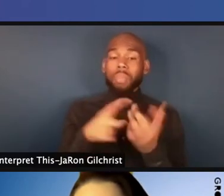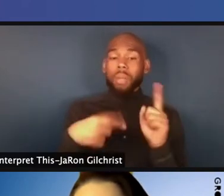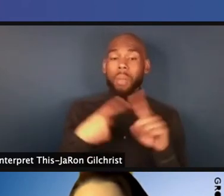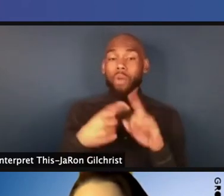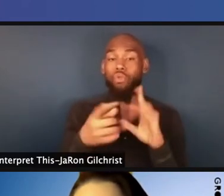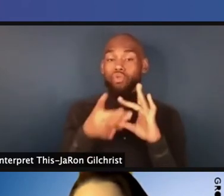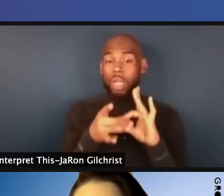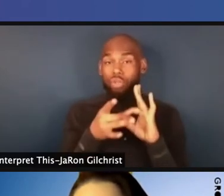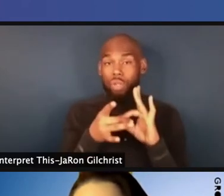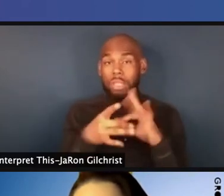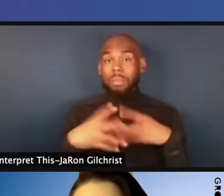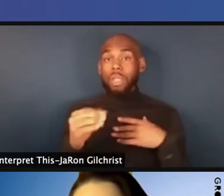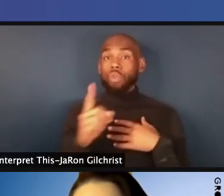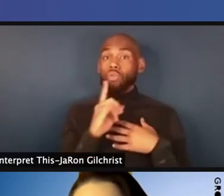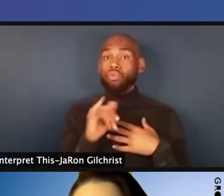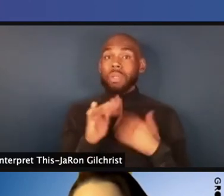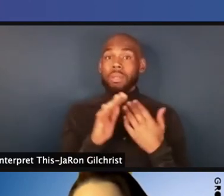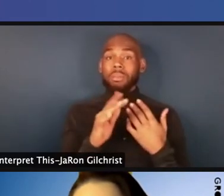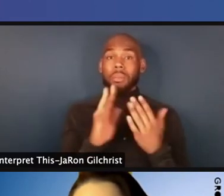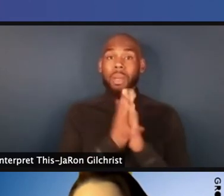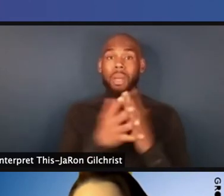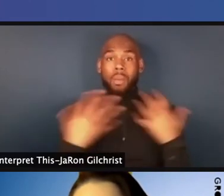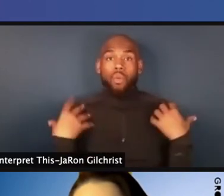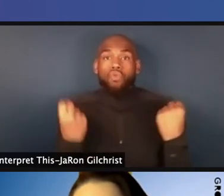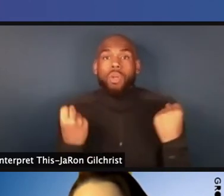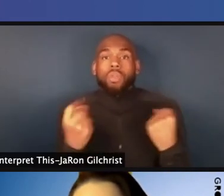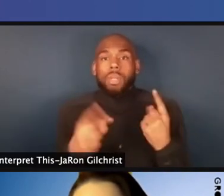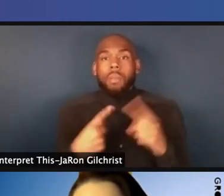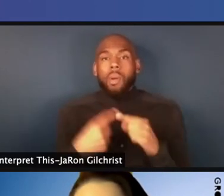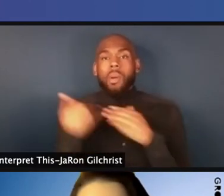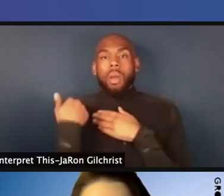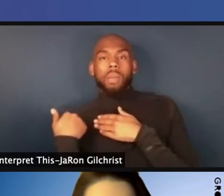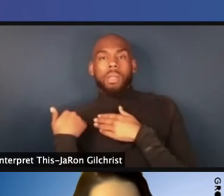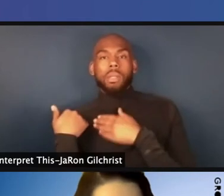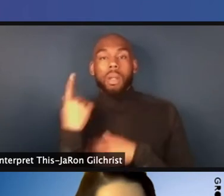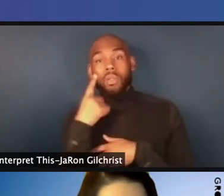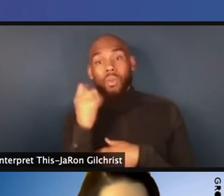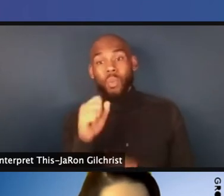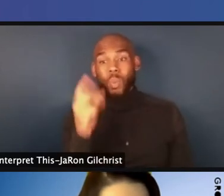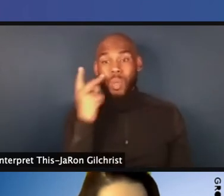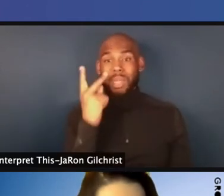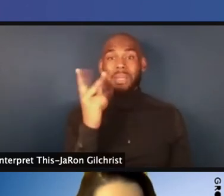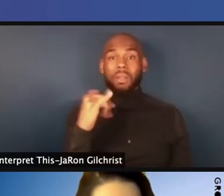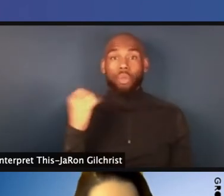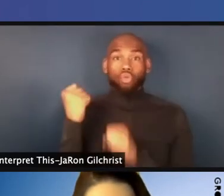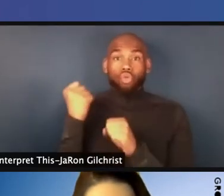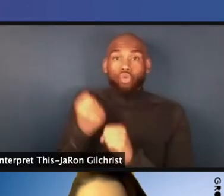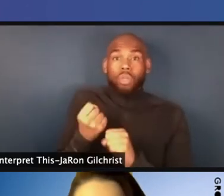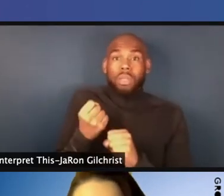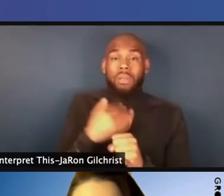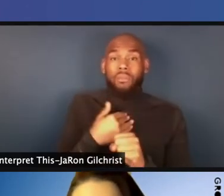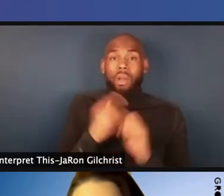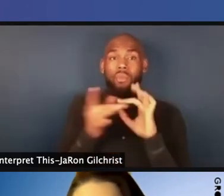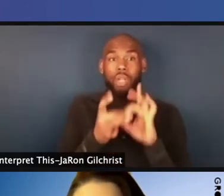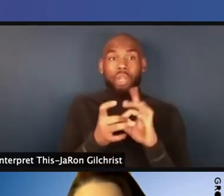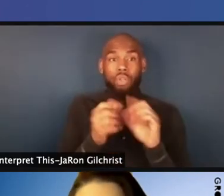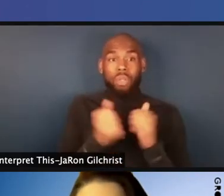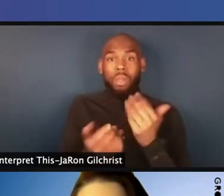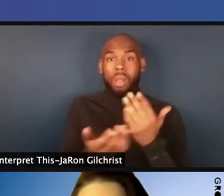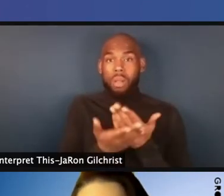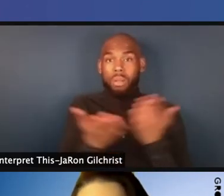really being courageous around accountability. And I think that we can see in the strength of our relationships with each other in the arts